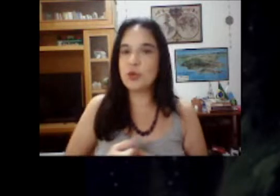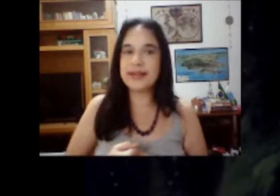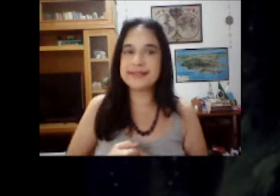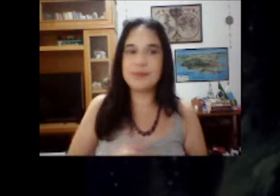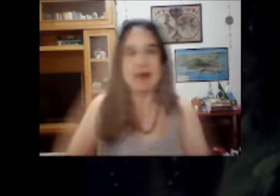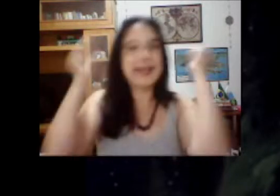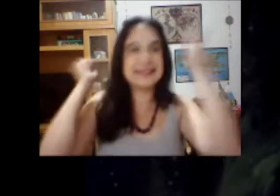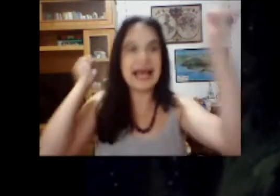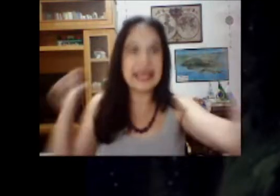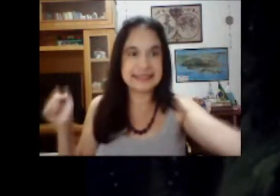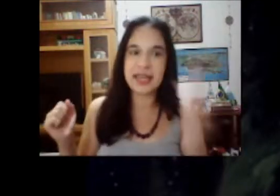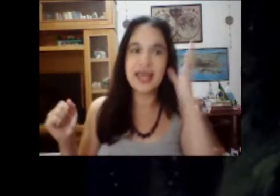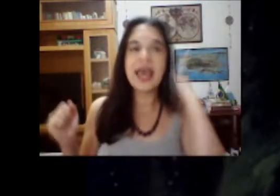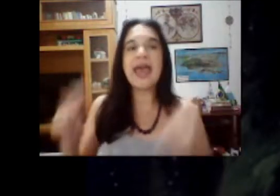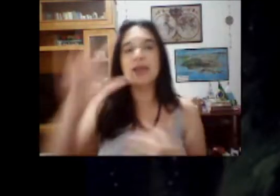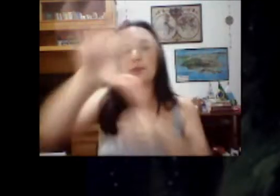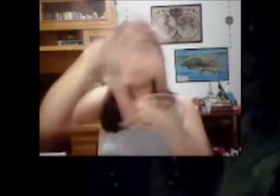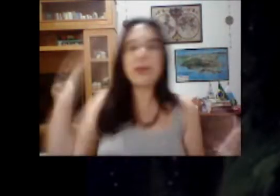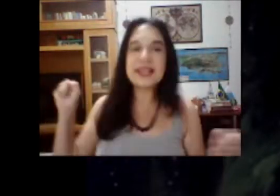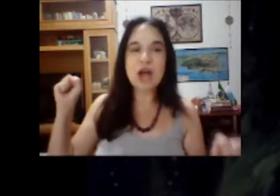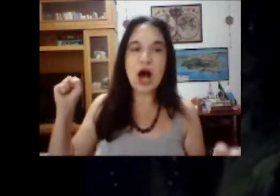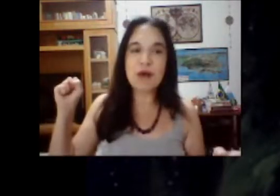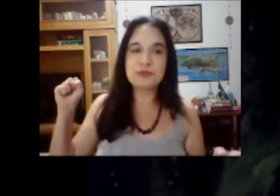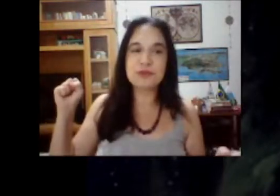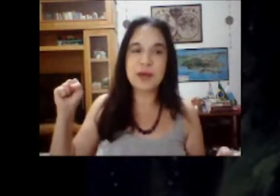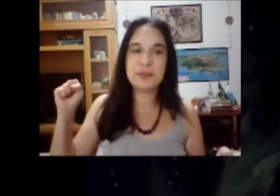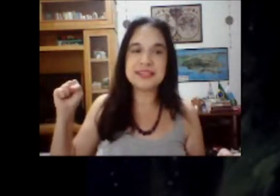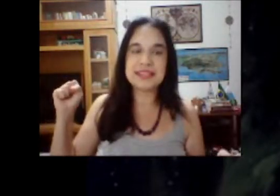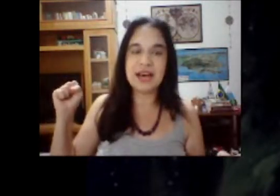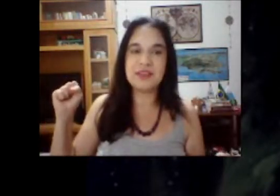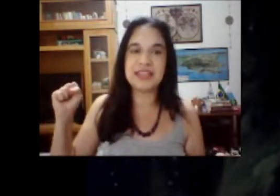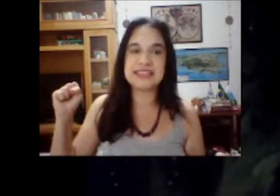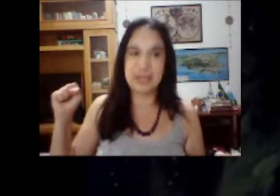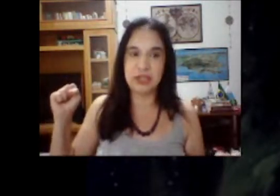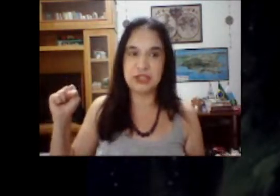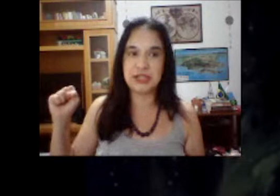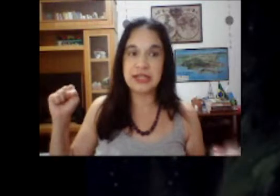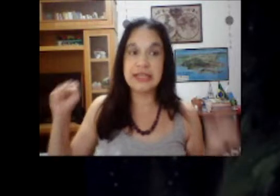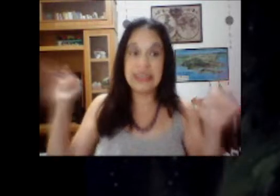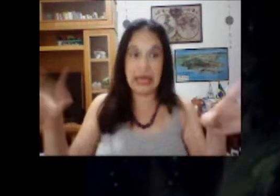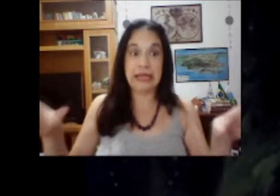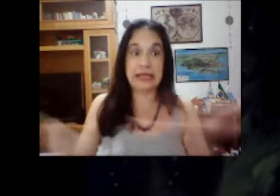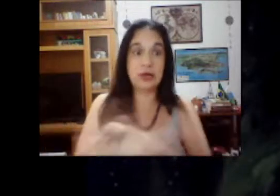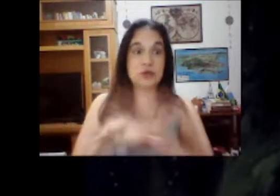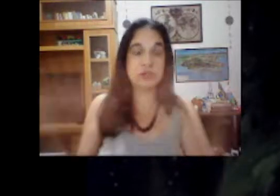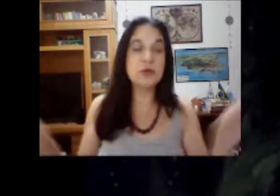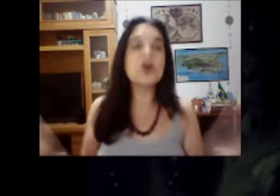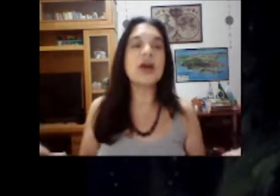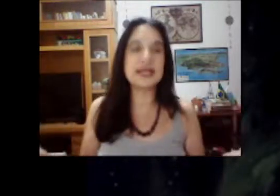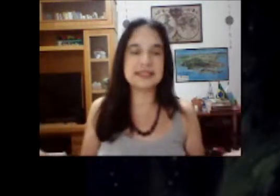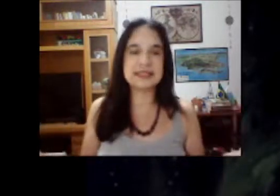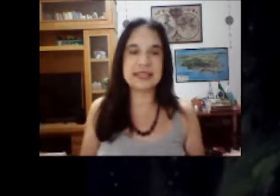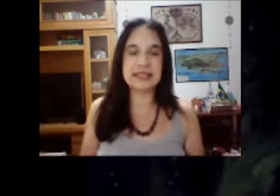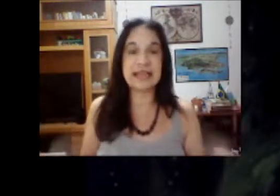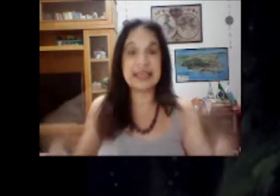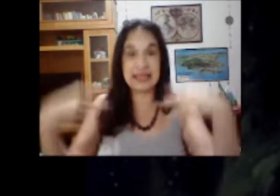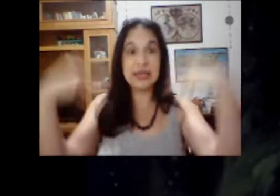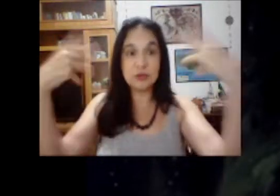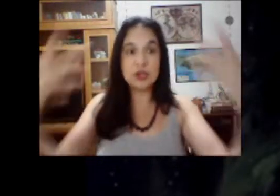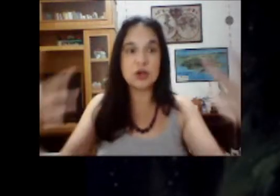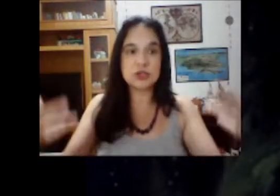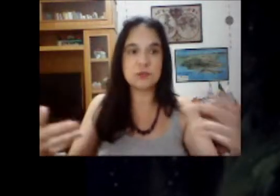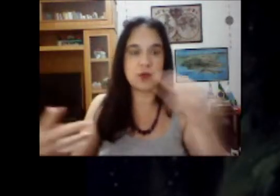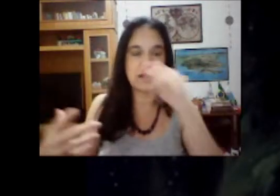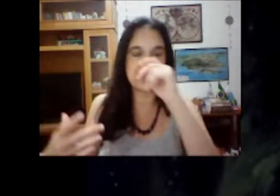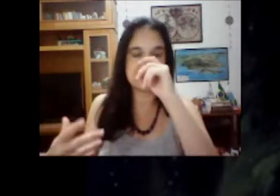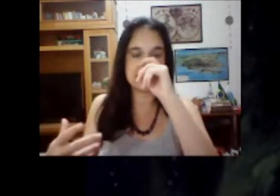she went Mike Tyson and bit off a piece of his ear. Yeah, they go so far as to say that, and they even